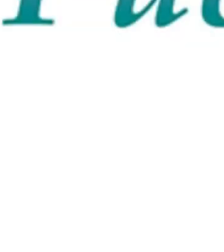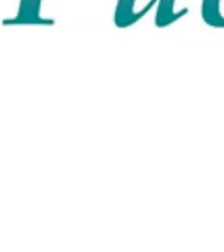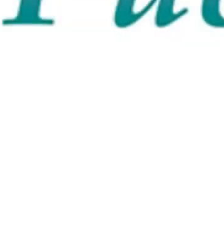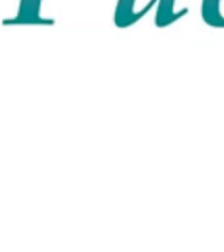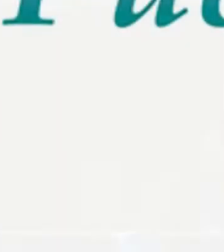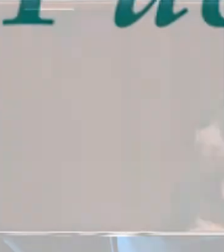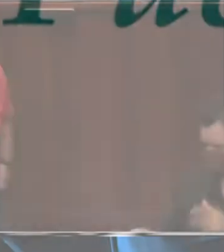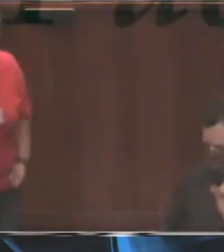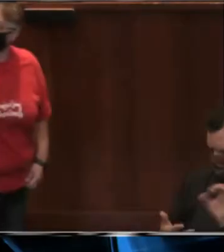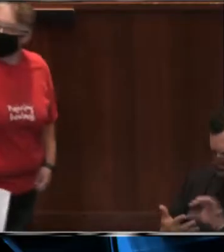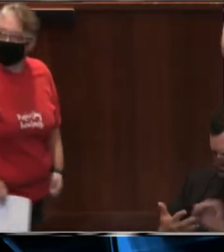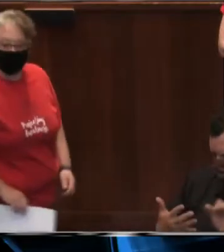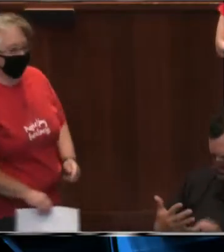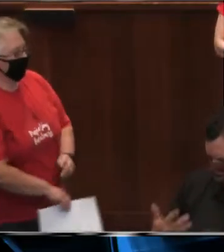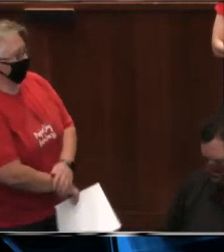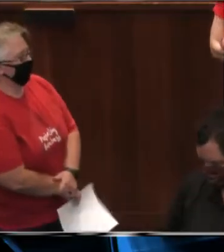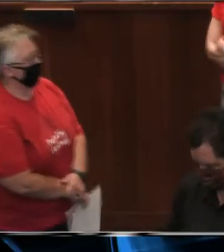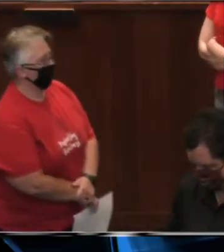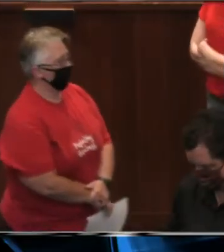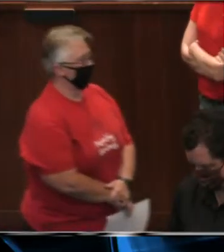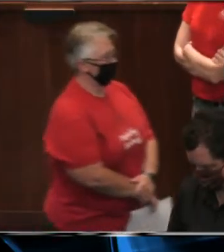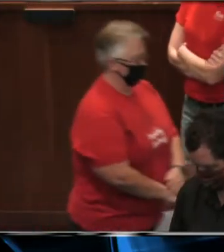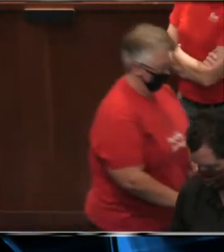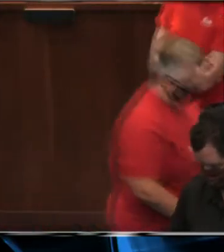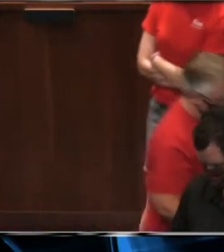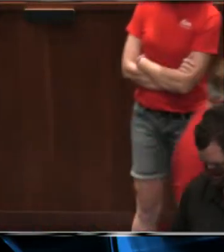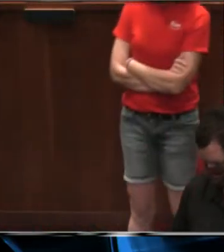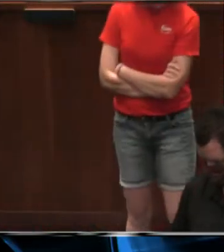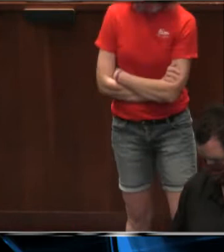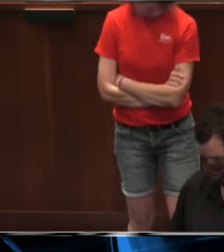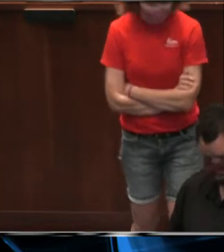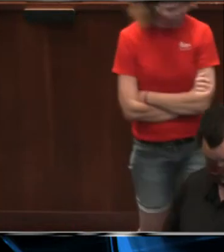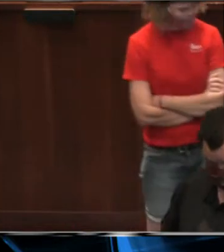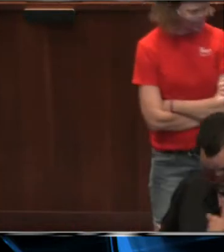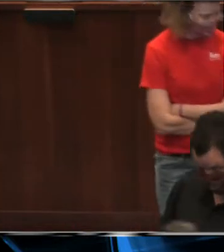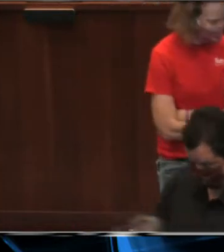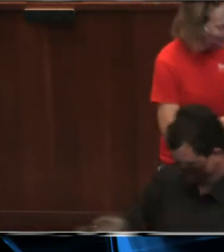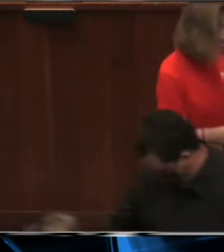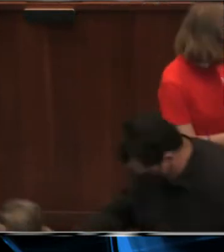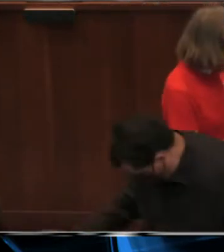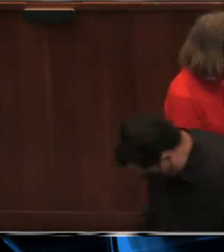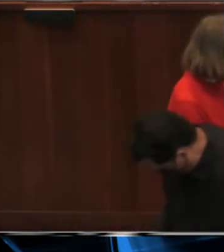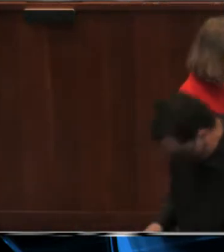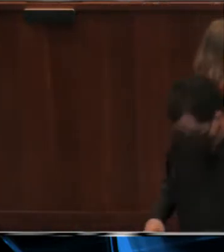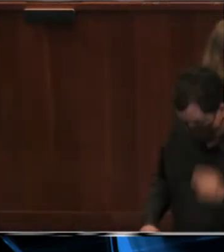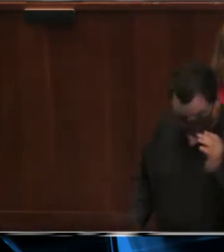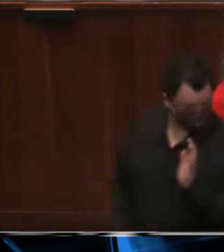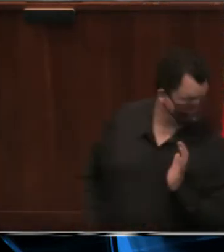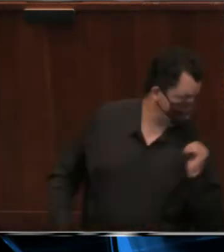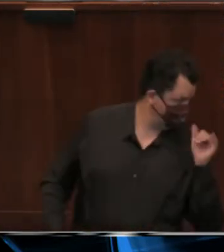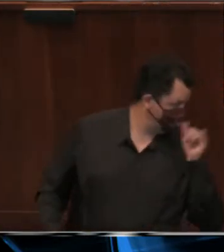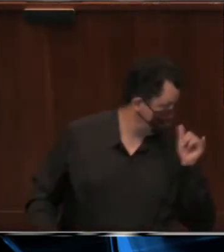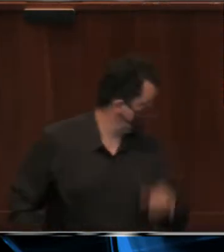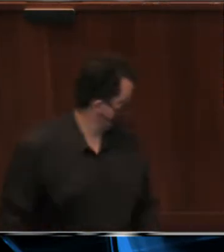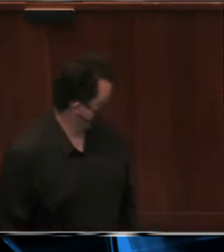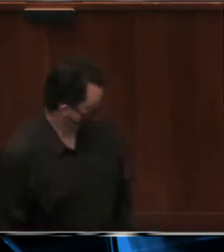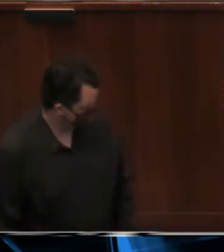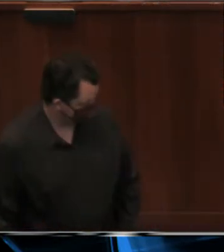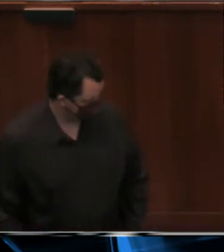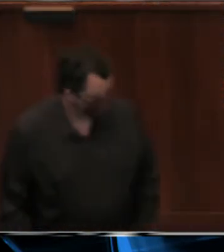Okay, well, let's go ahead and get started. It's always good to get started on time, so I'd ask people to sit down, please.